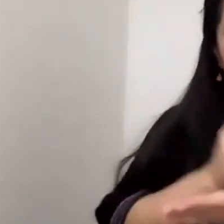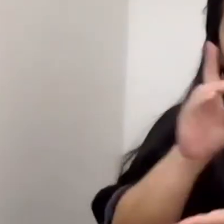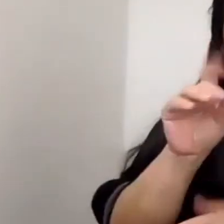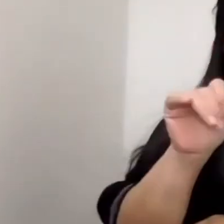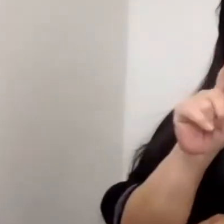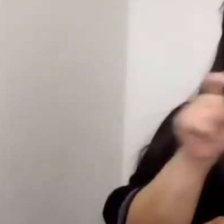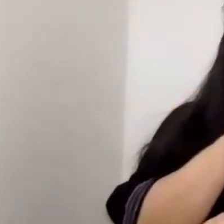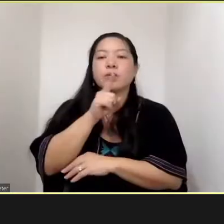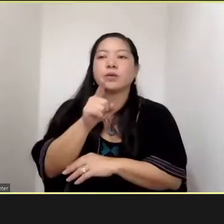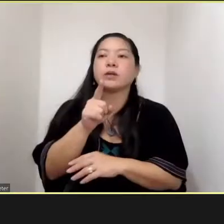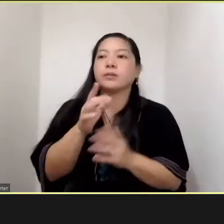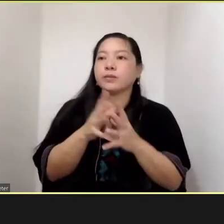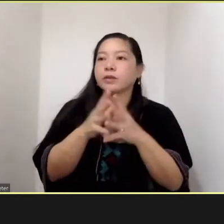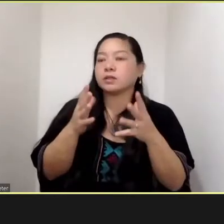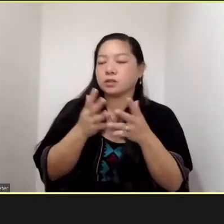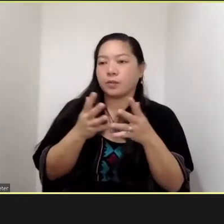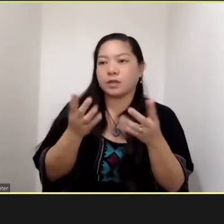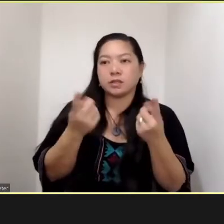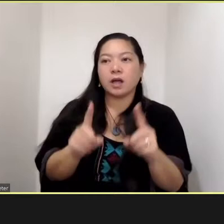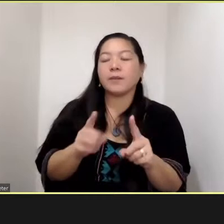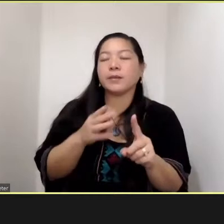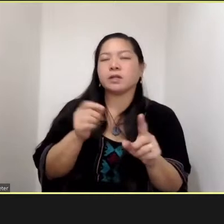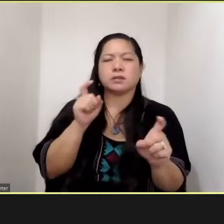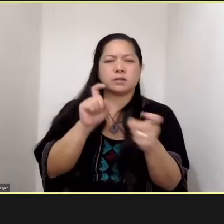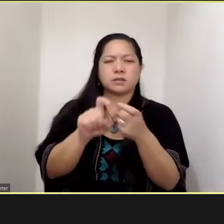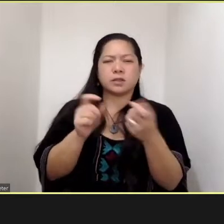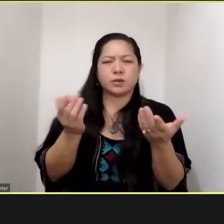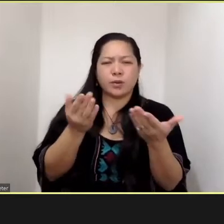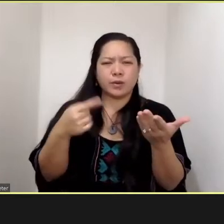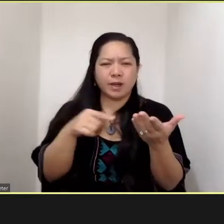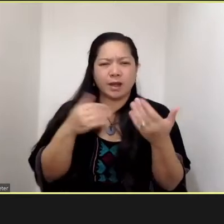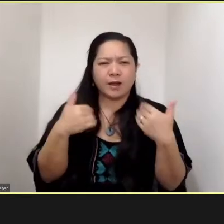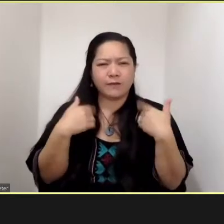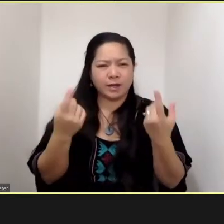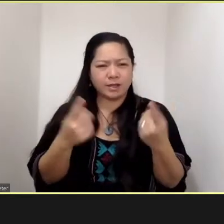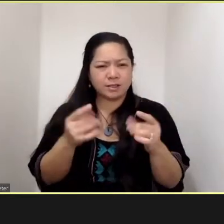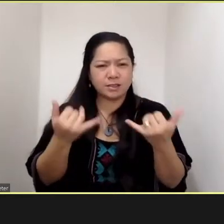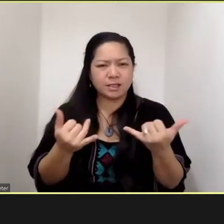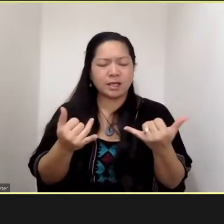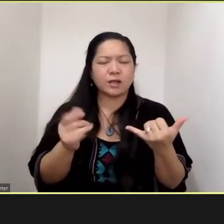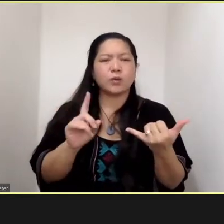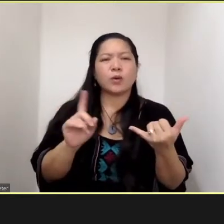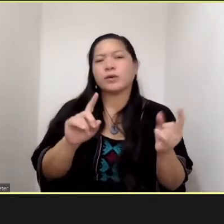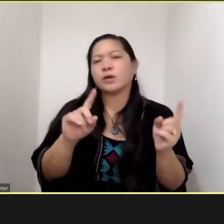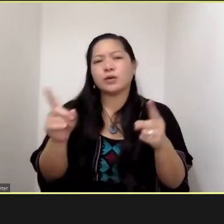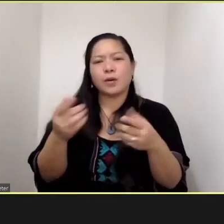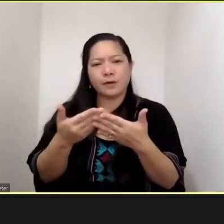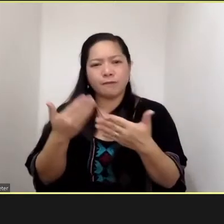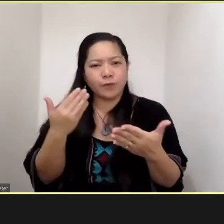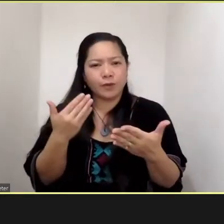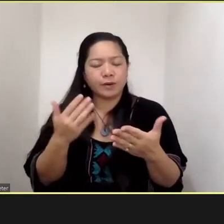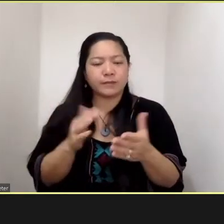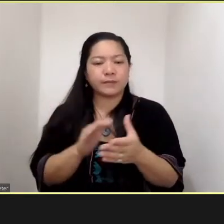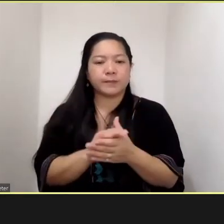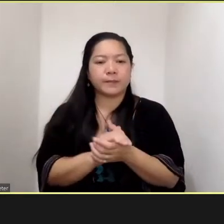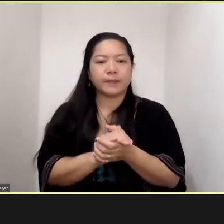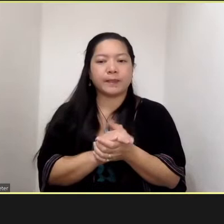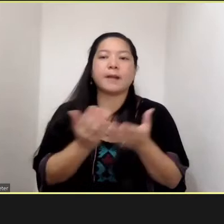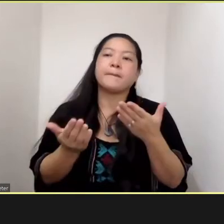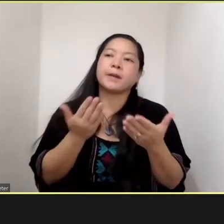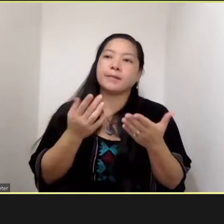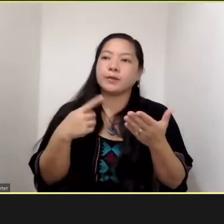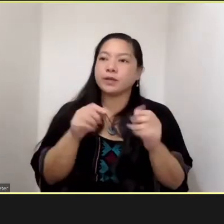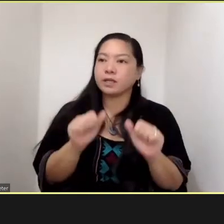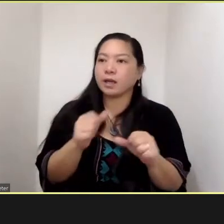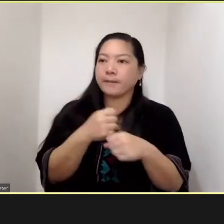think, to light exactly where we are today, where we've gone. And maybe we can make